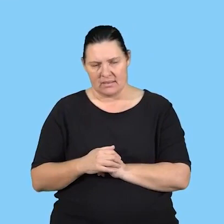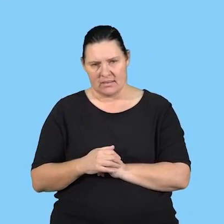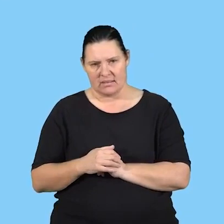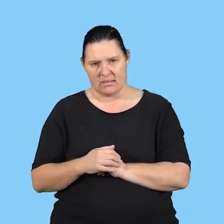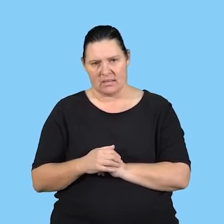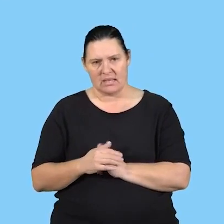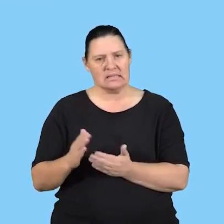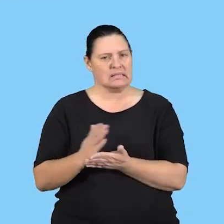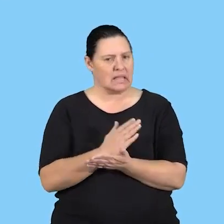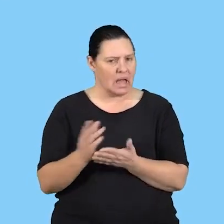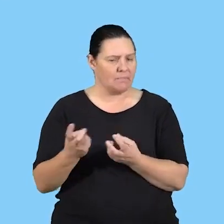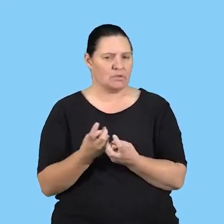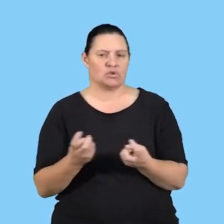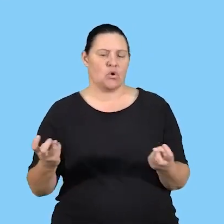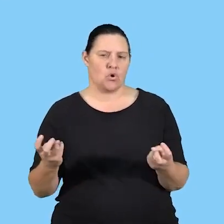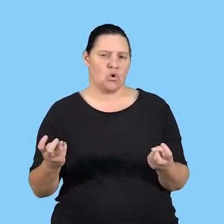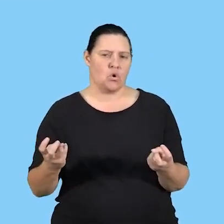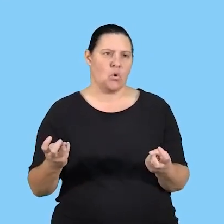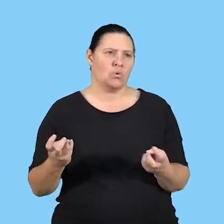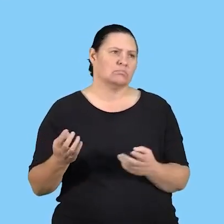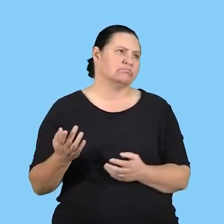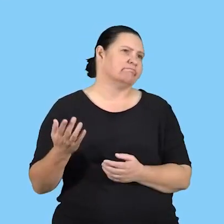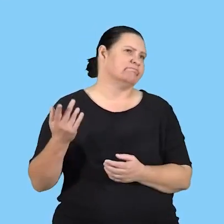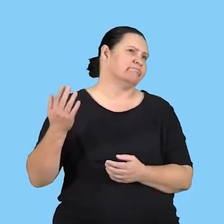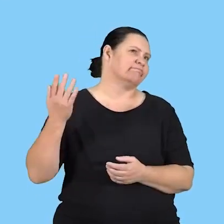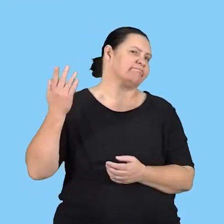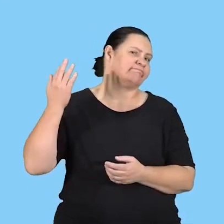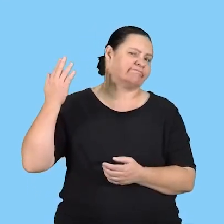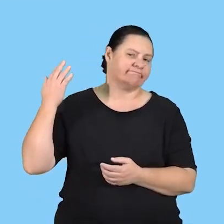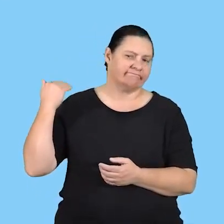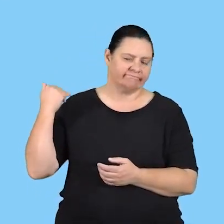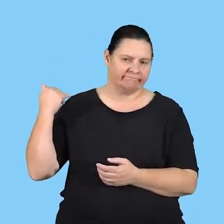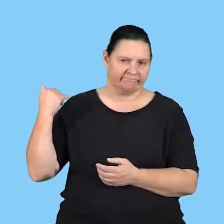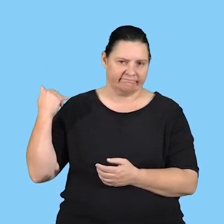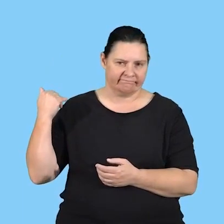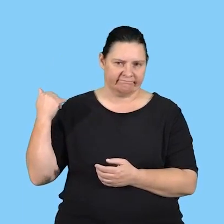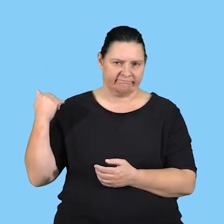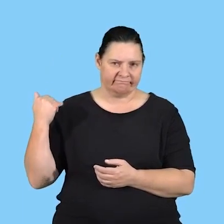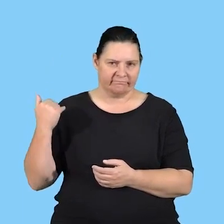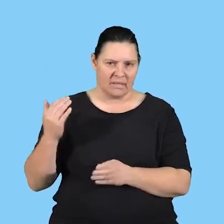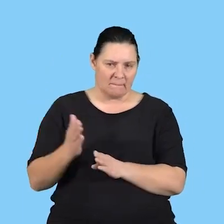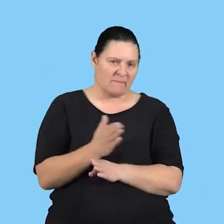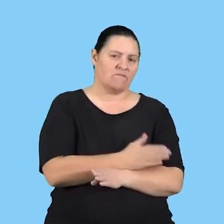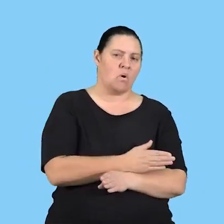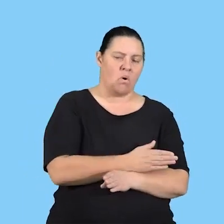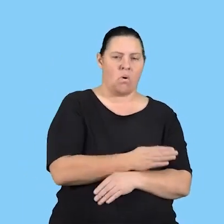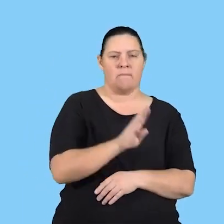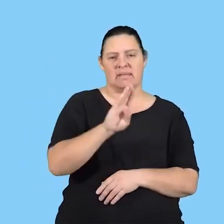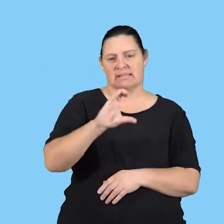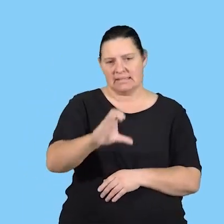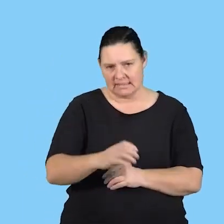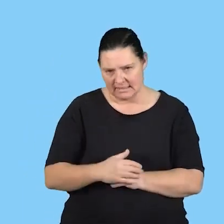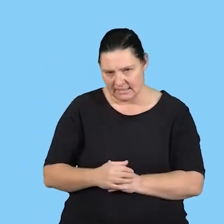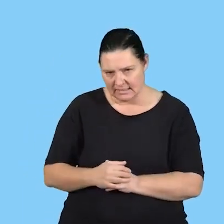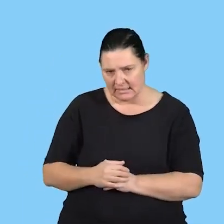Some sources date it back to a number of years BC, yet